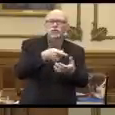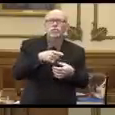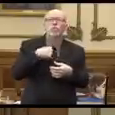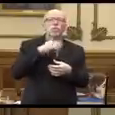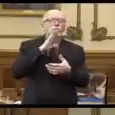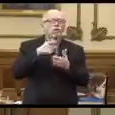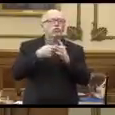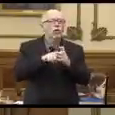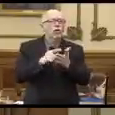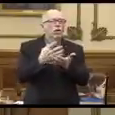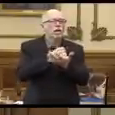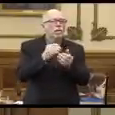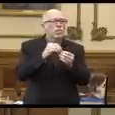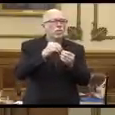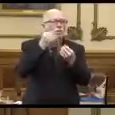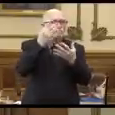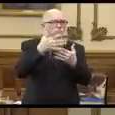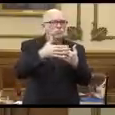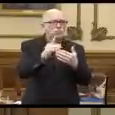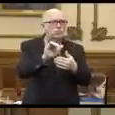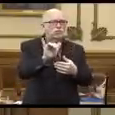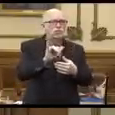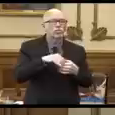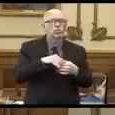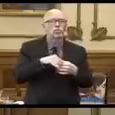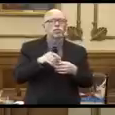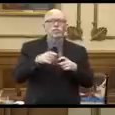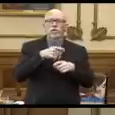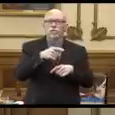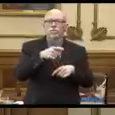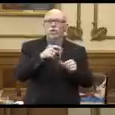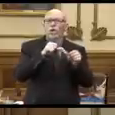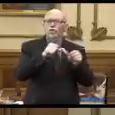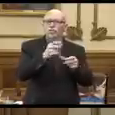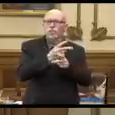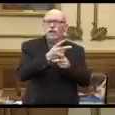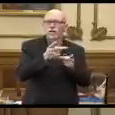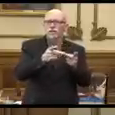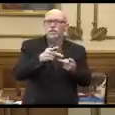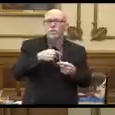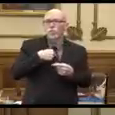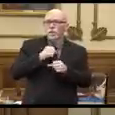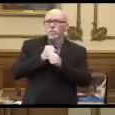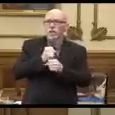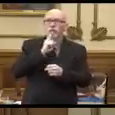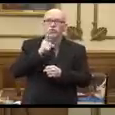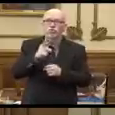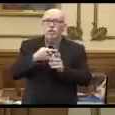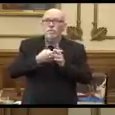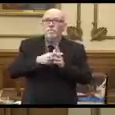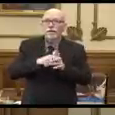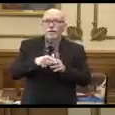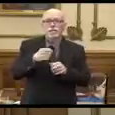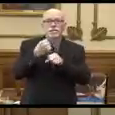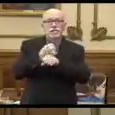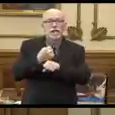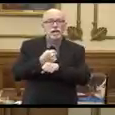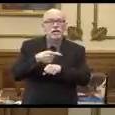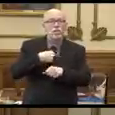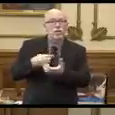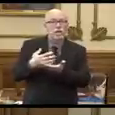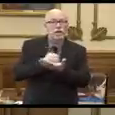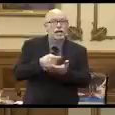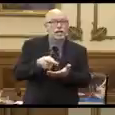begin collecting data as well from the long-term care facilities. We have made sure from the beginning that the data that we're